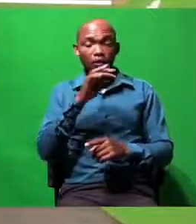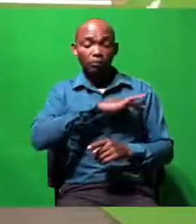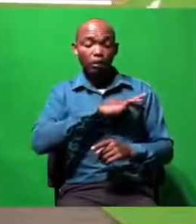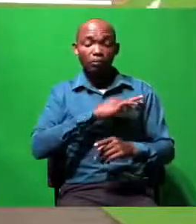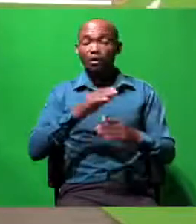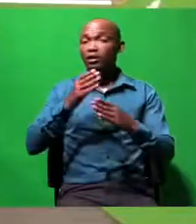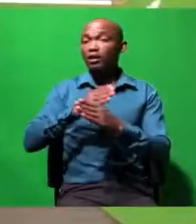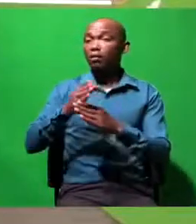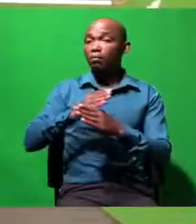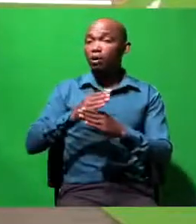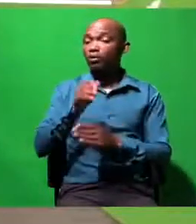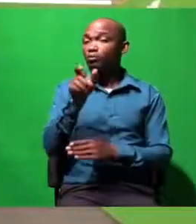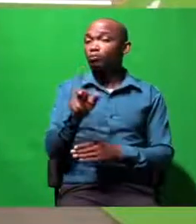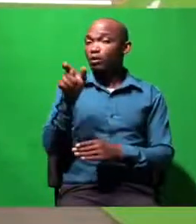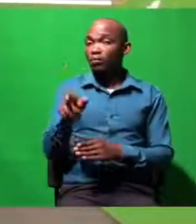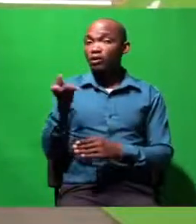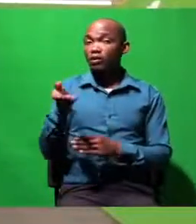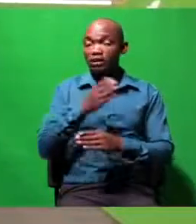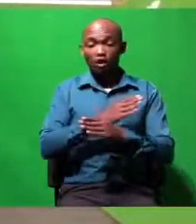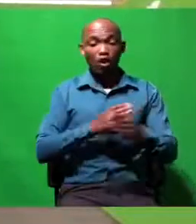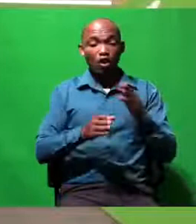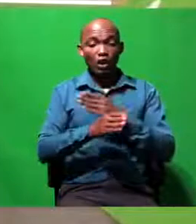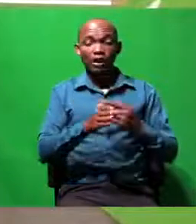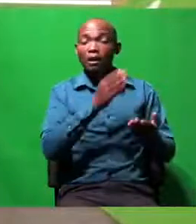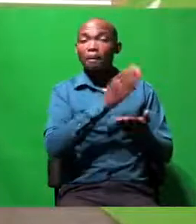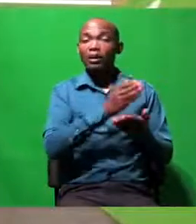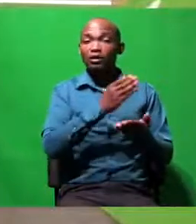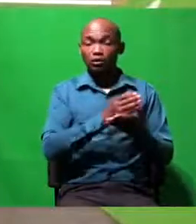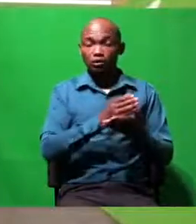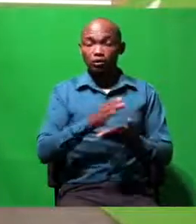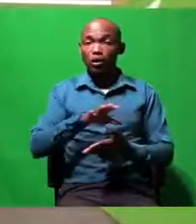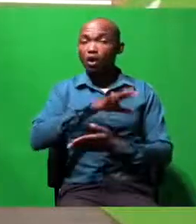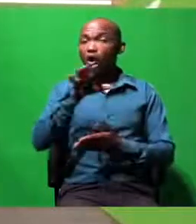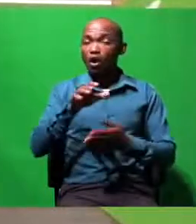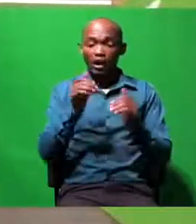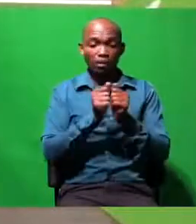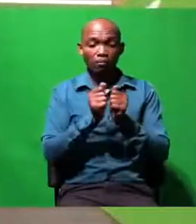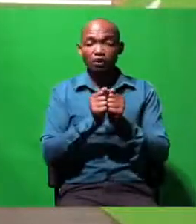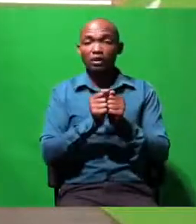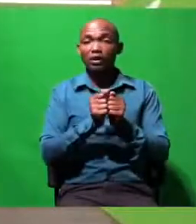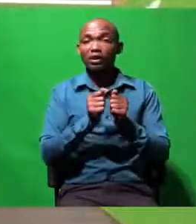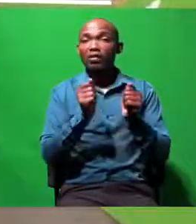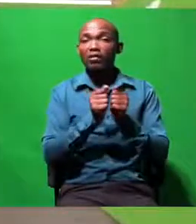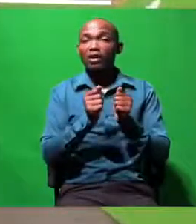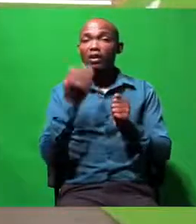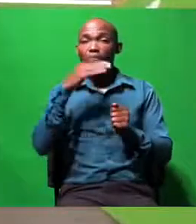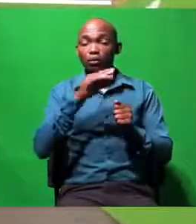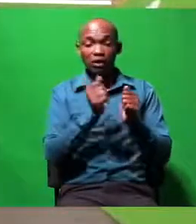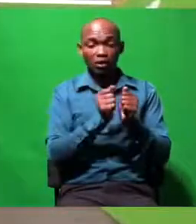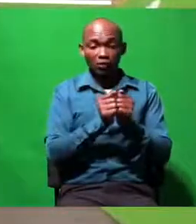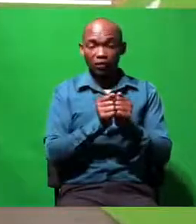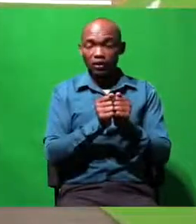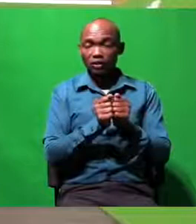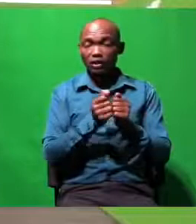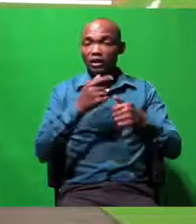concerning the people, and therefore this organ has to make sure those facilities and those important things are also maintained under